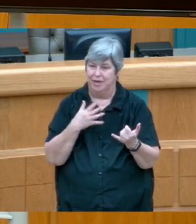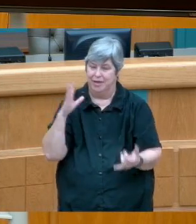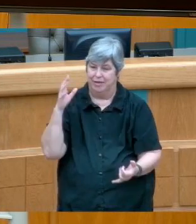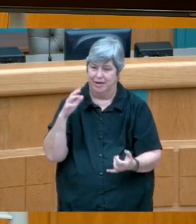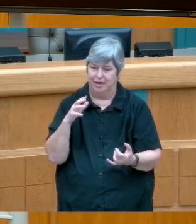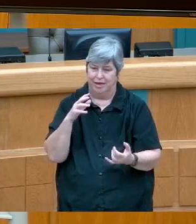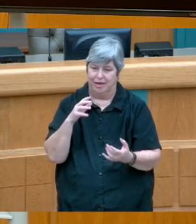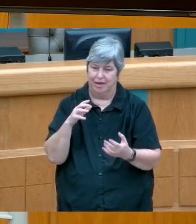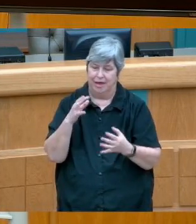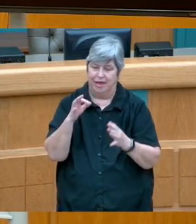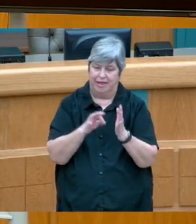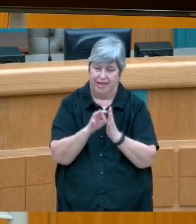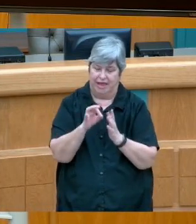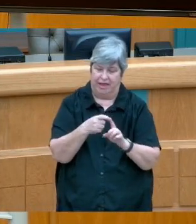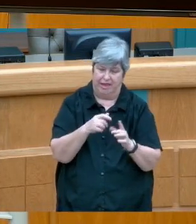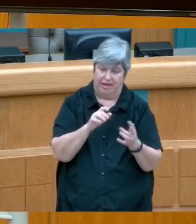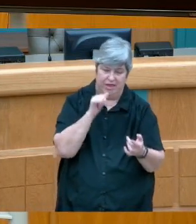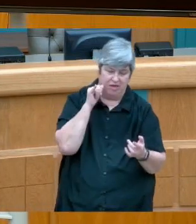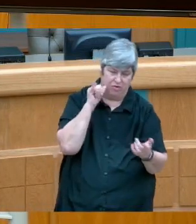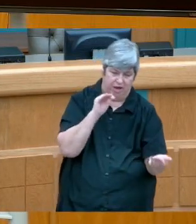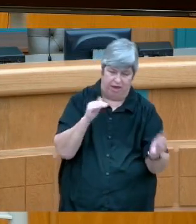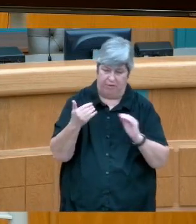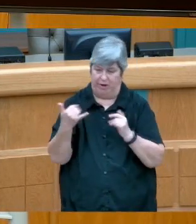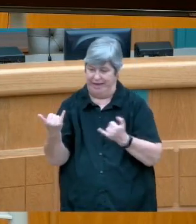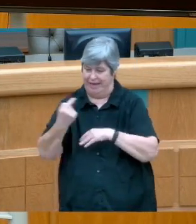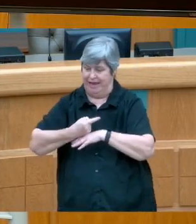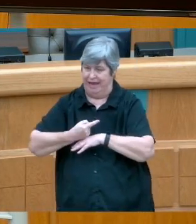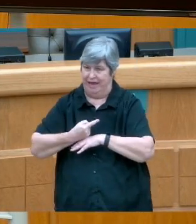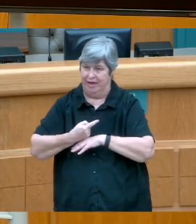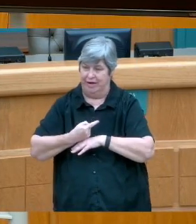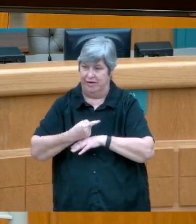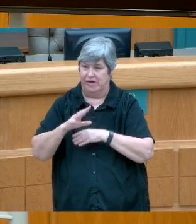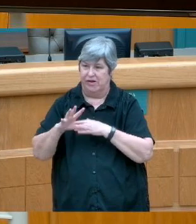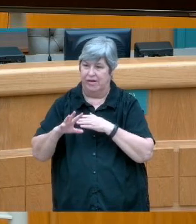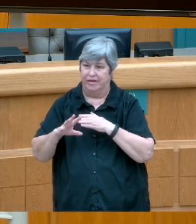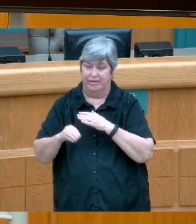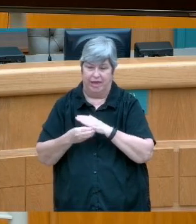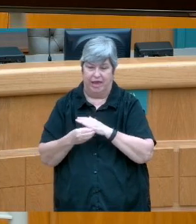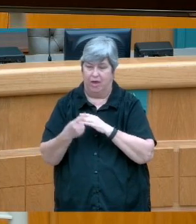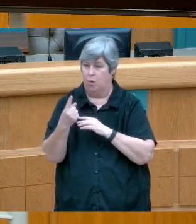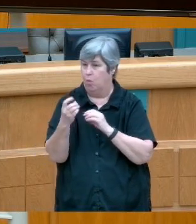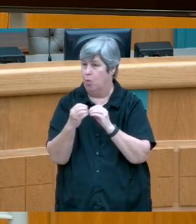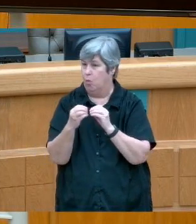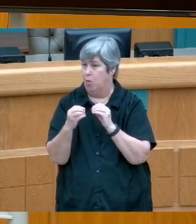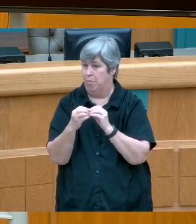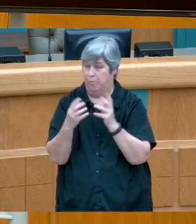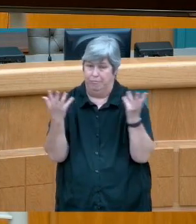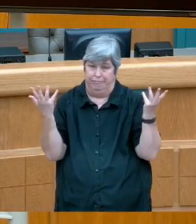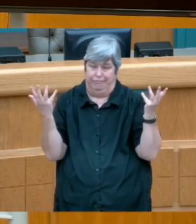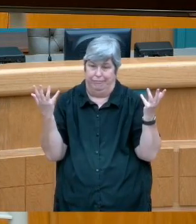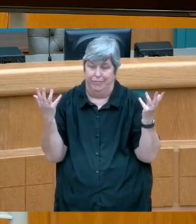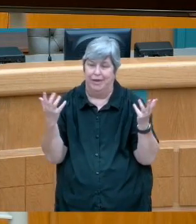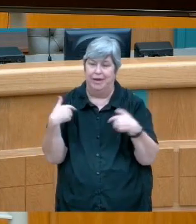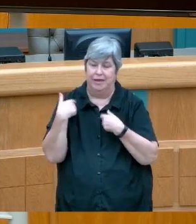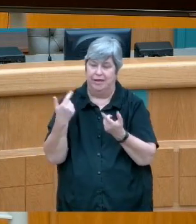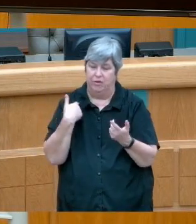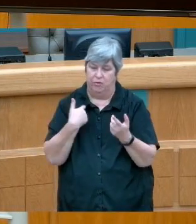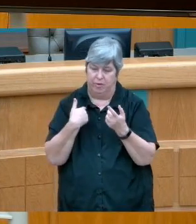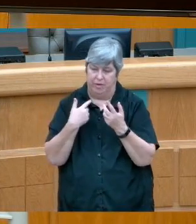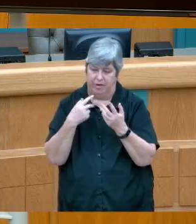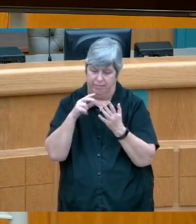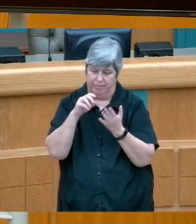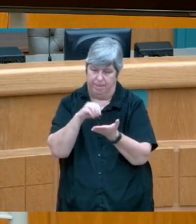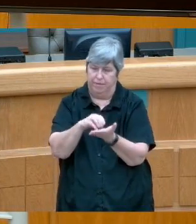from yesterday to today adds 1 more case to our statistic. So since we've been tracking